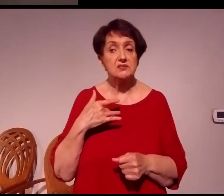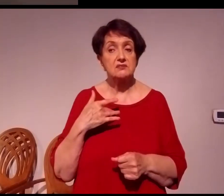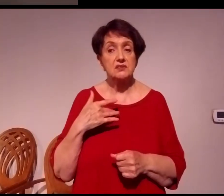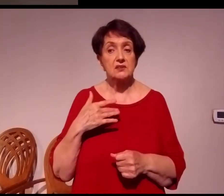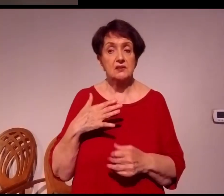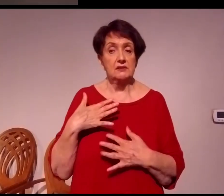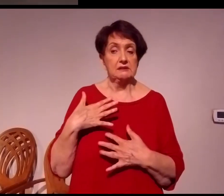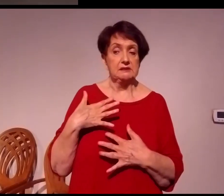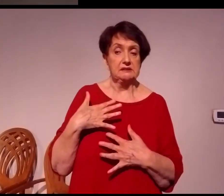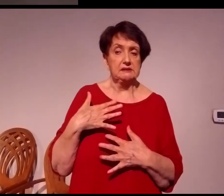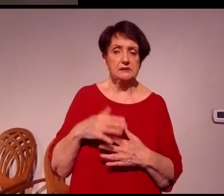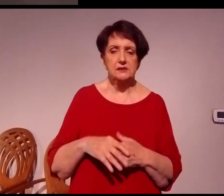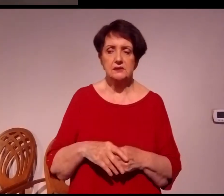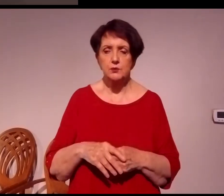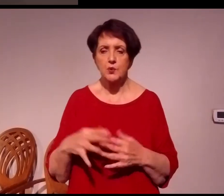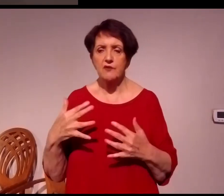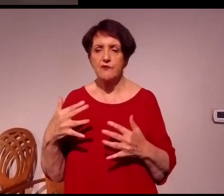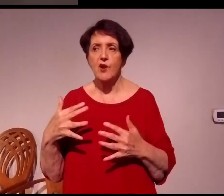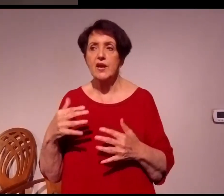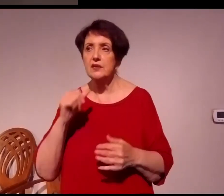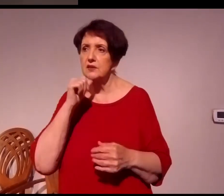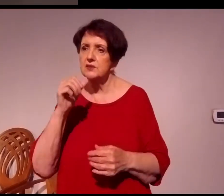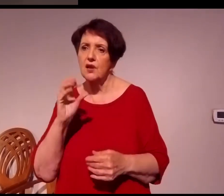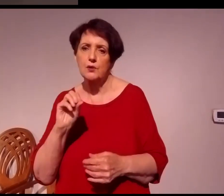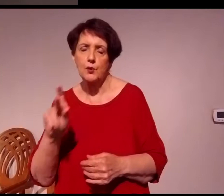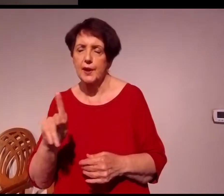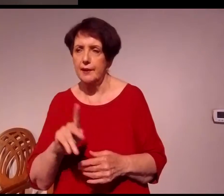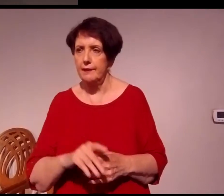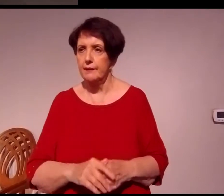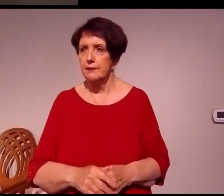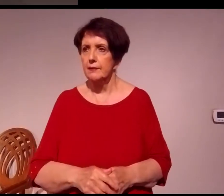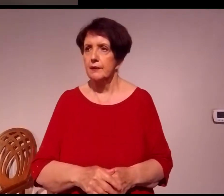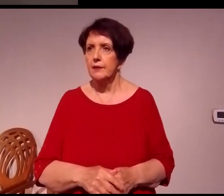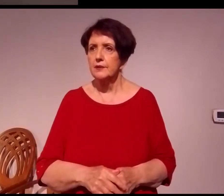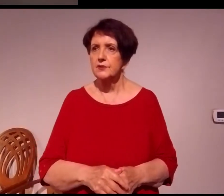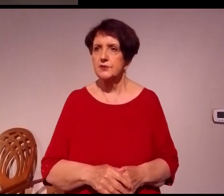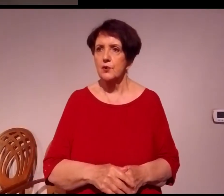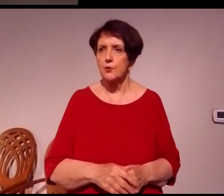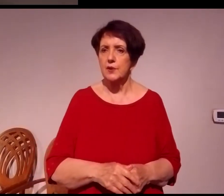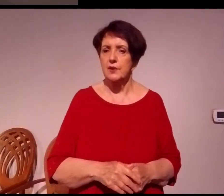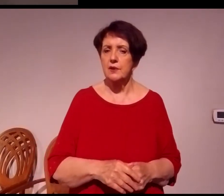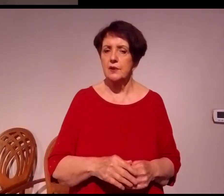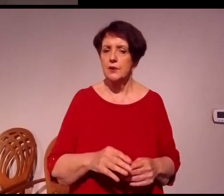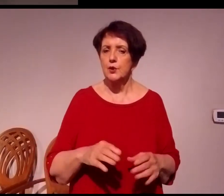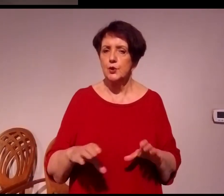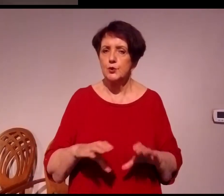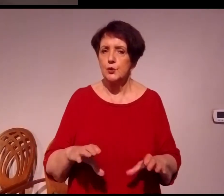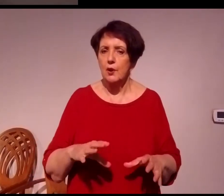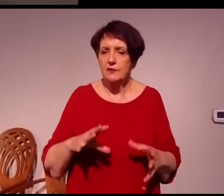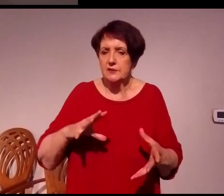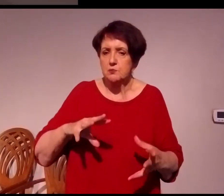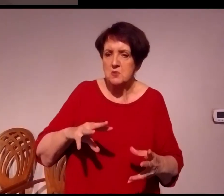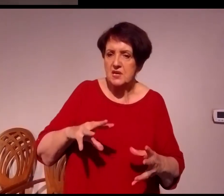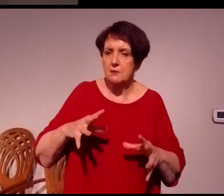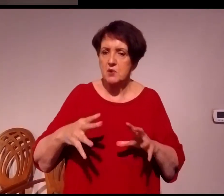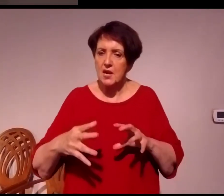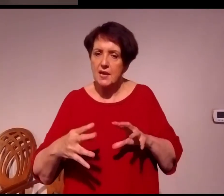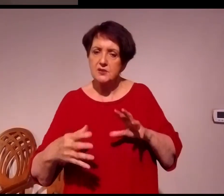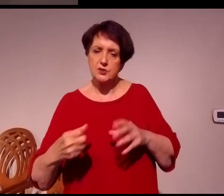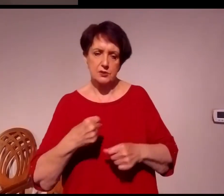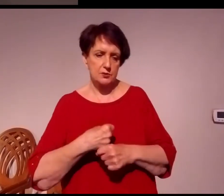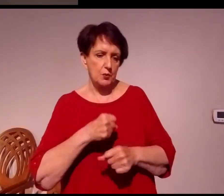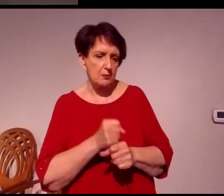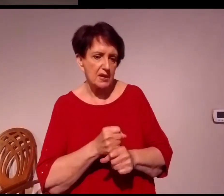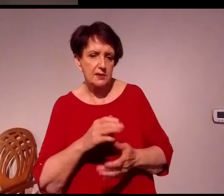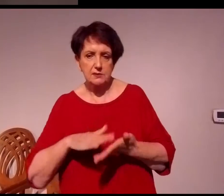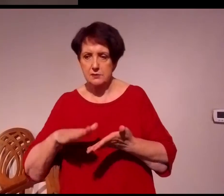we're afraid it's not okay. And so we do all these gyrations and excuses and all